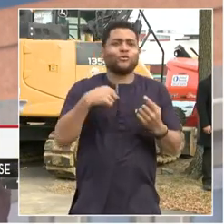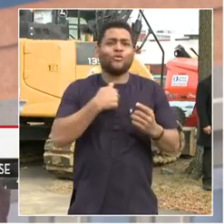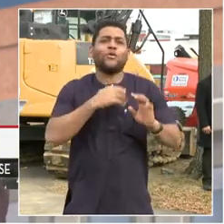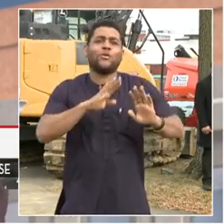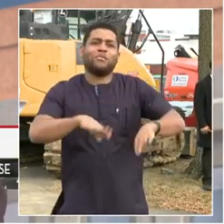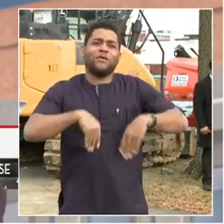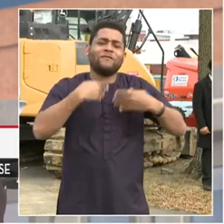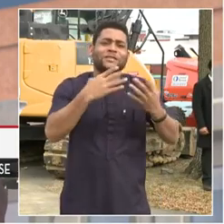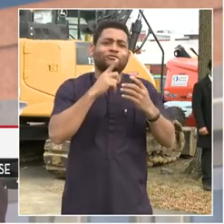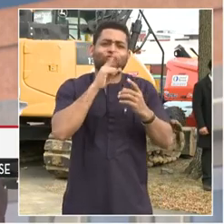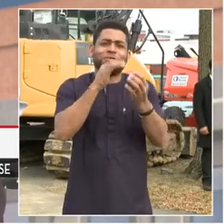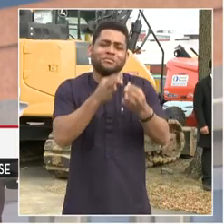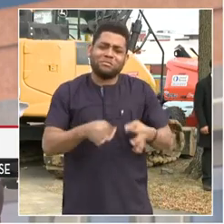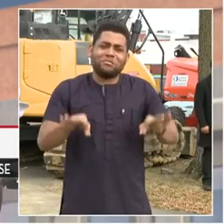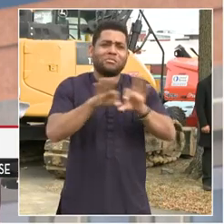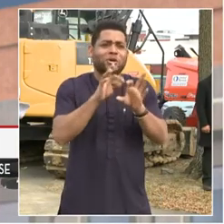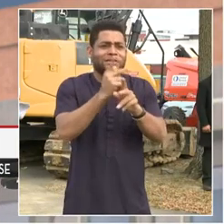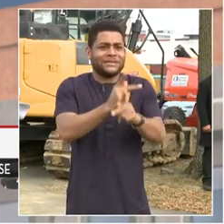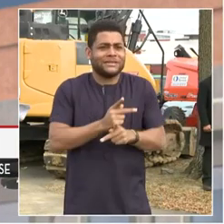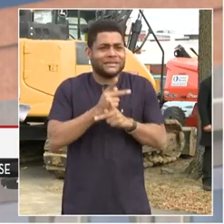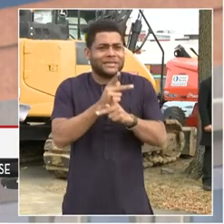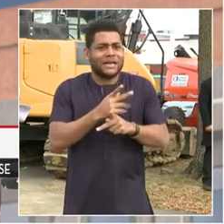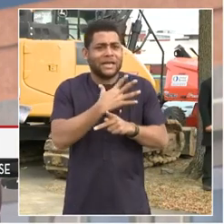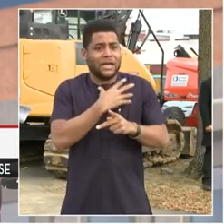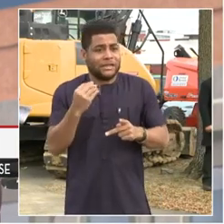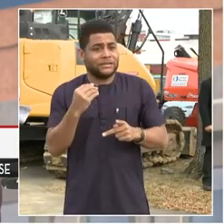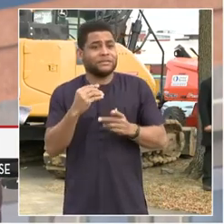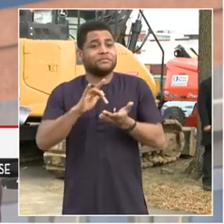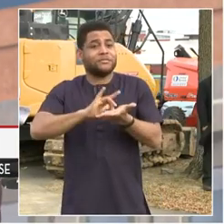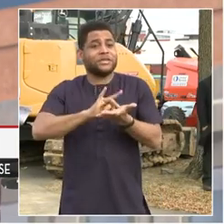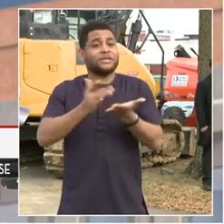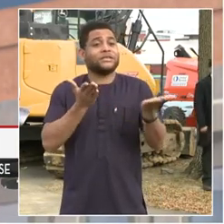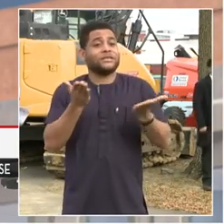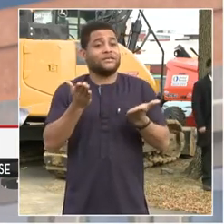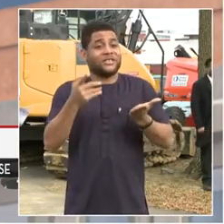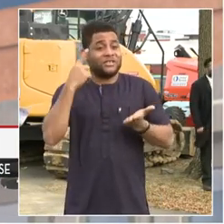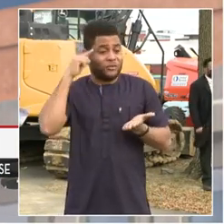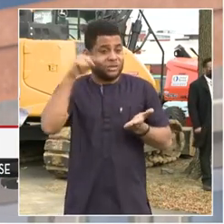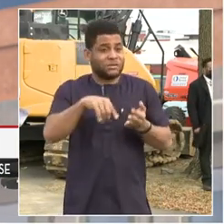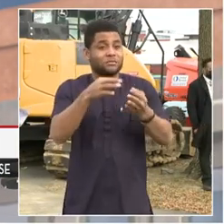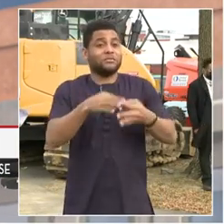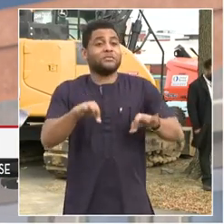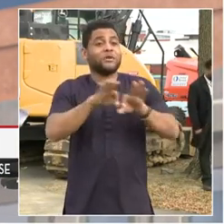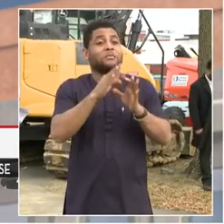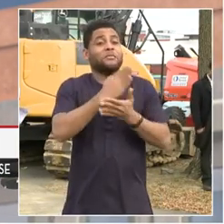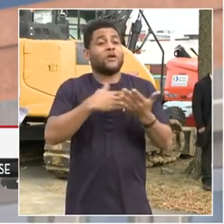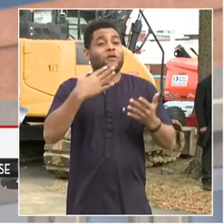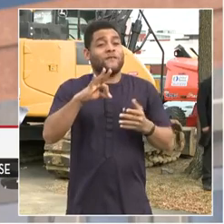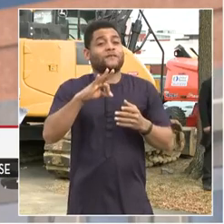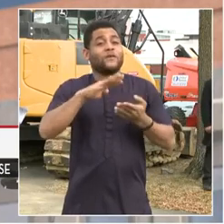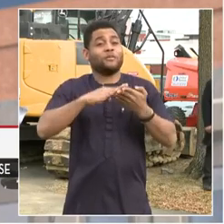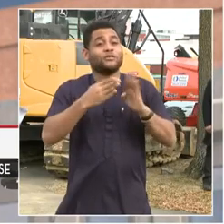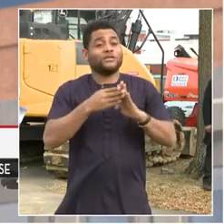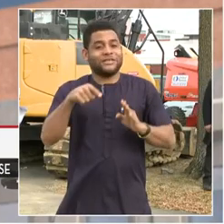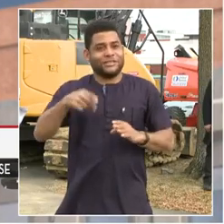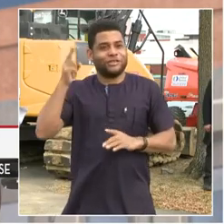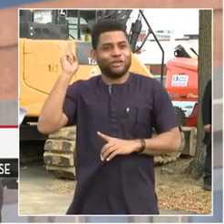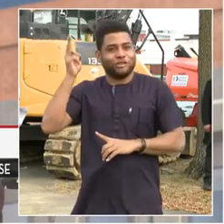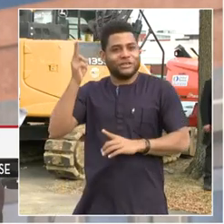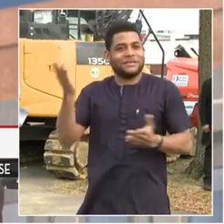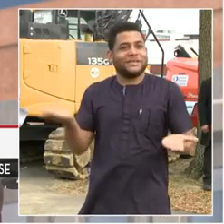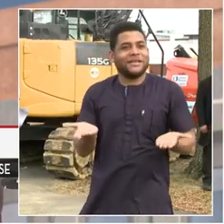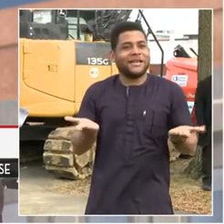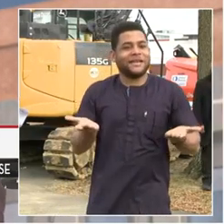to Washingtonians in this important part of the city. So on behalf of the family of Frederick and Anna Murray